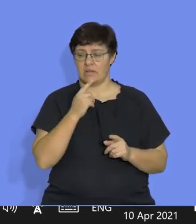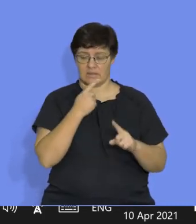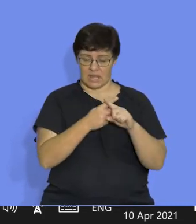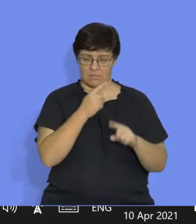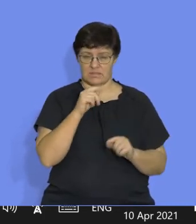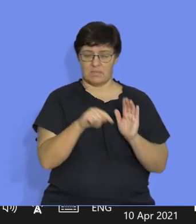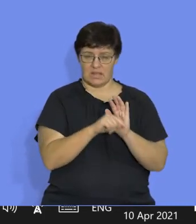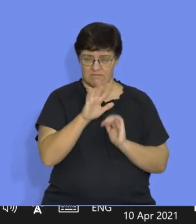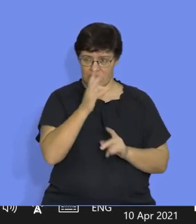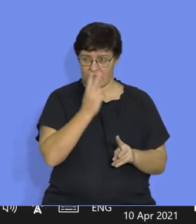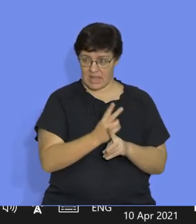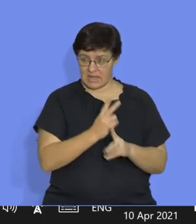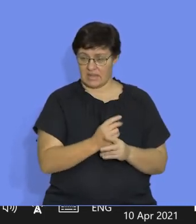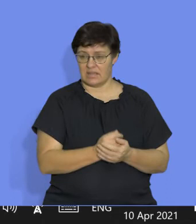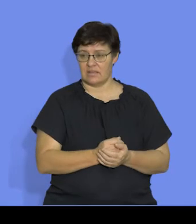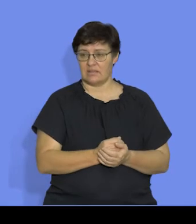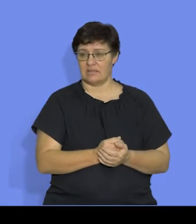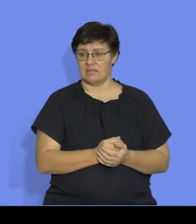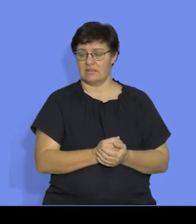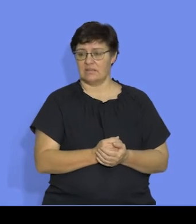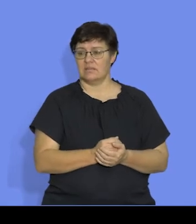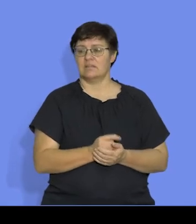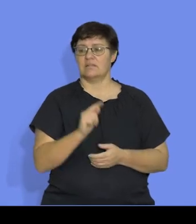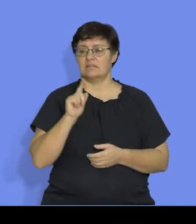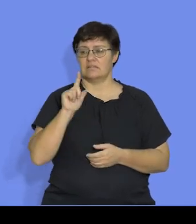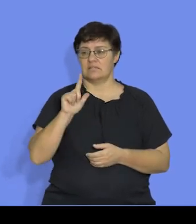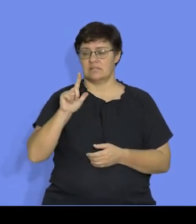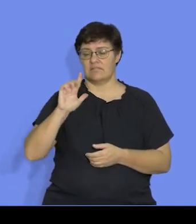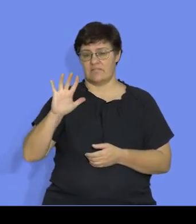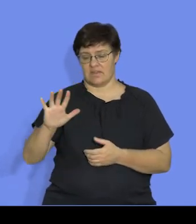by negative 5 to get that the third term is